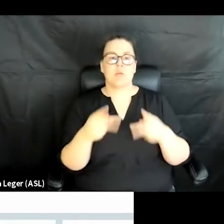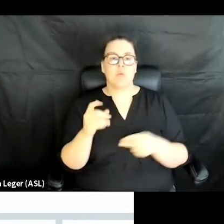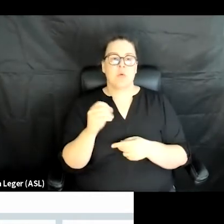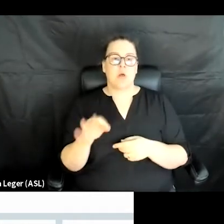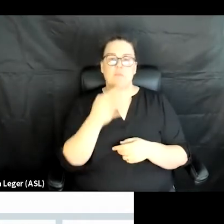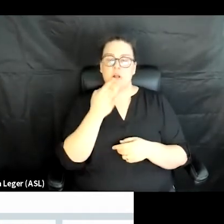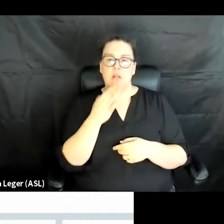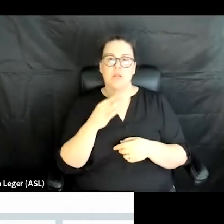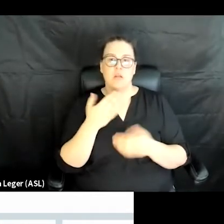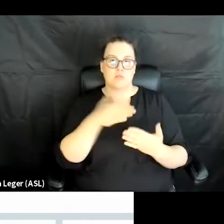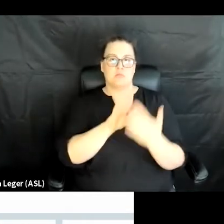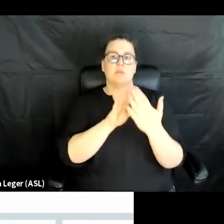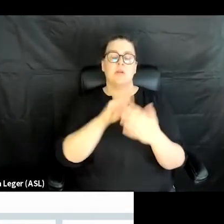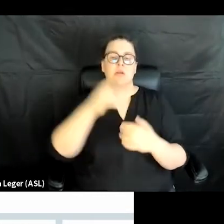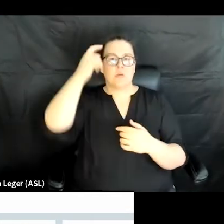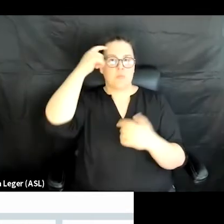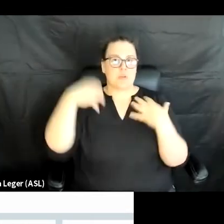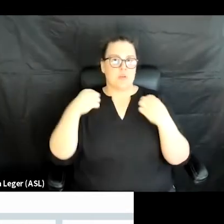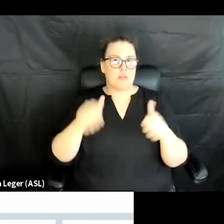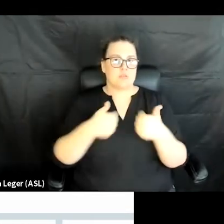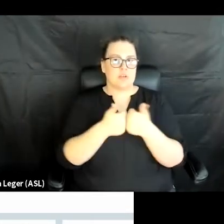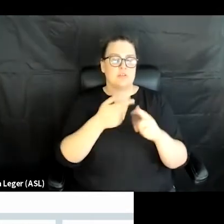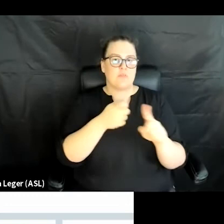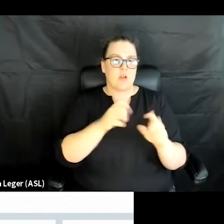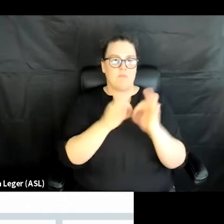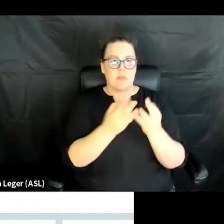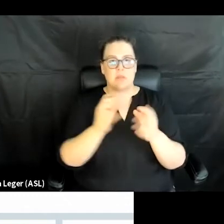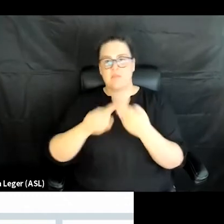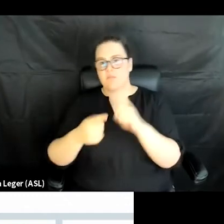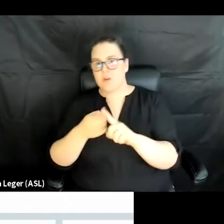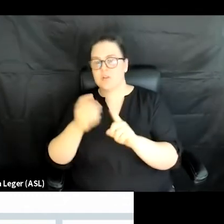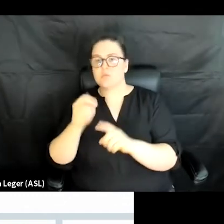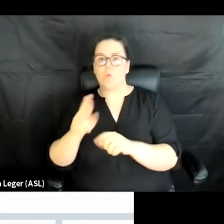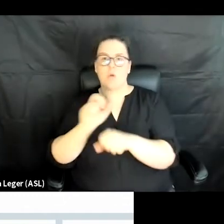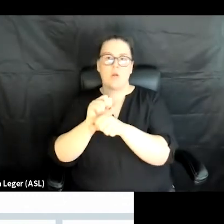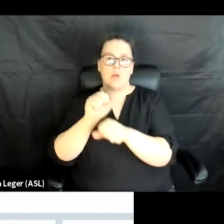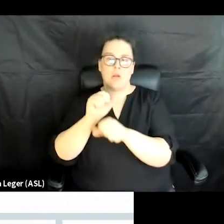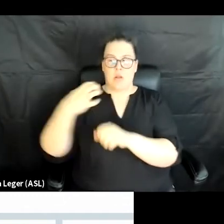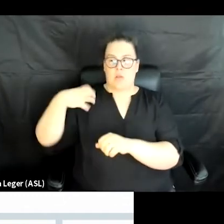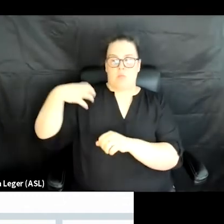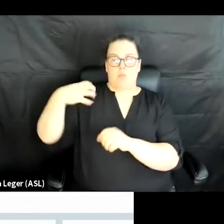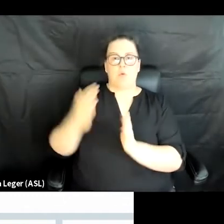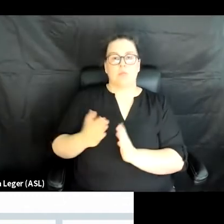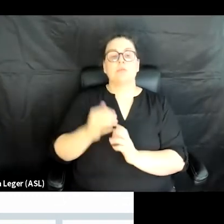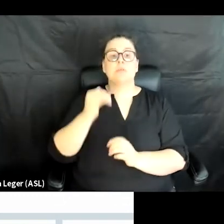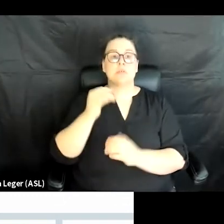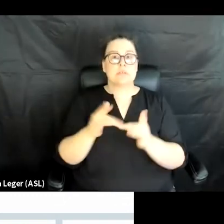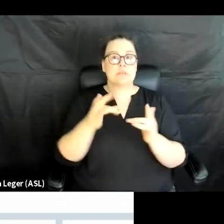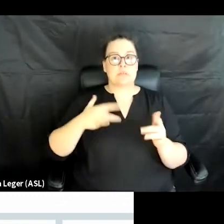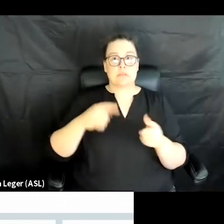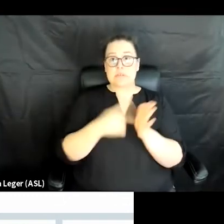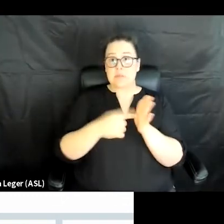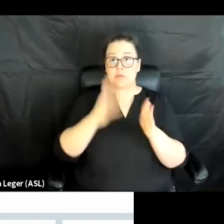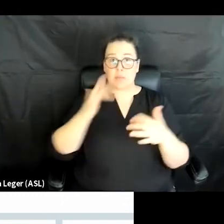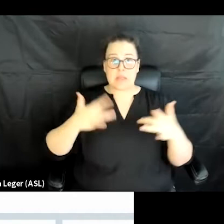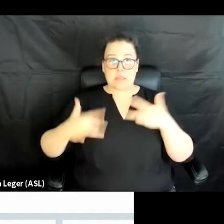mental health challenges from family, friends, and even from employers. Sometimes they become very concerned. If I disclose that I'm getting